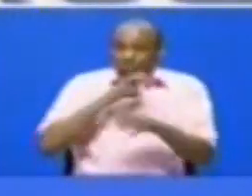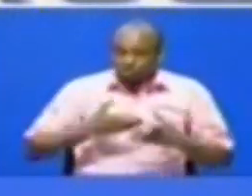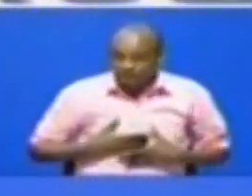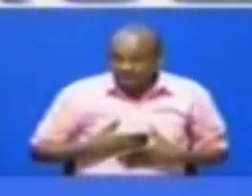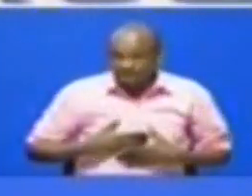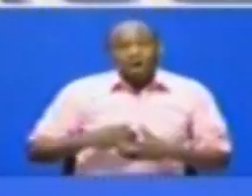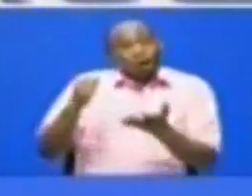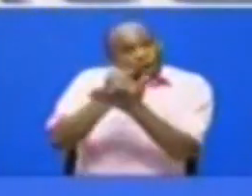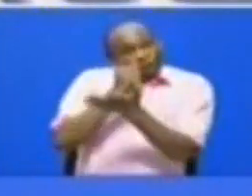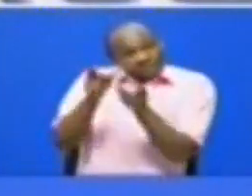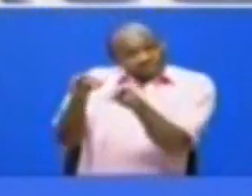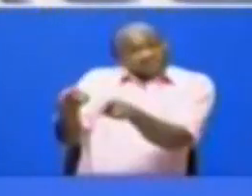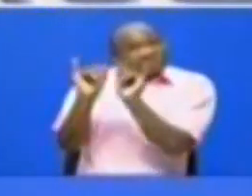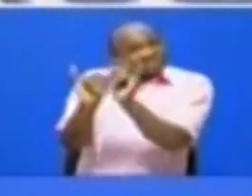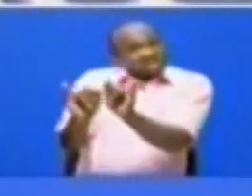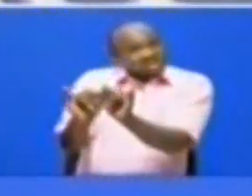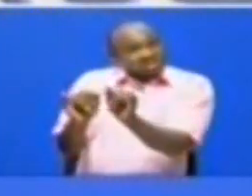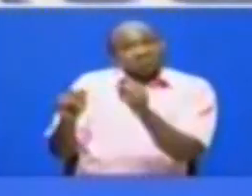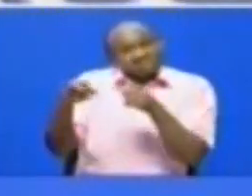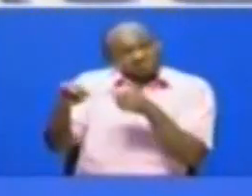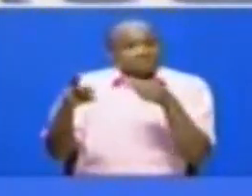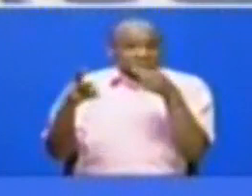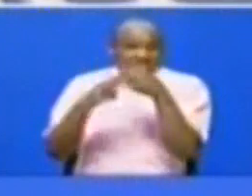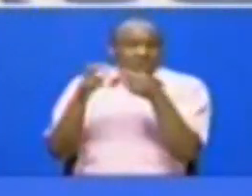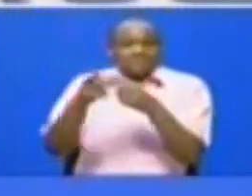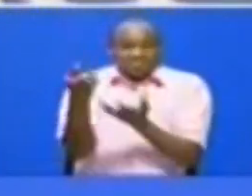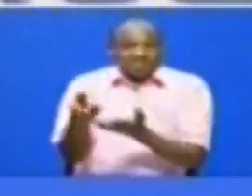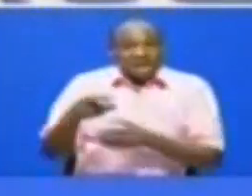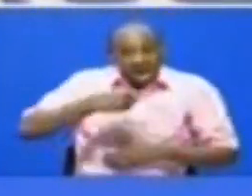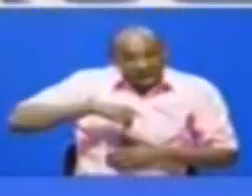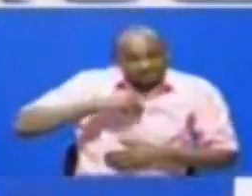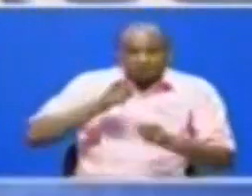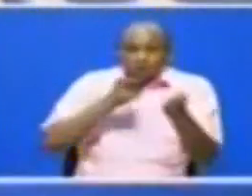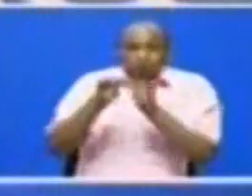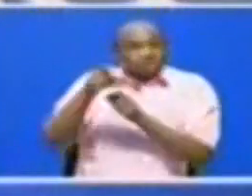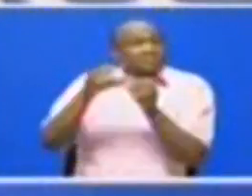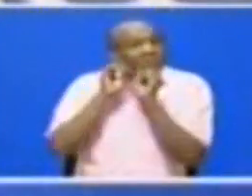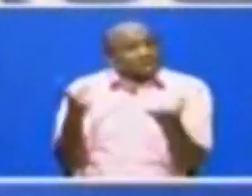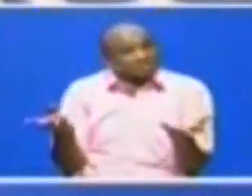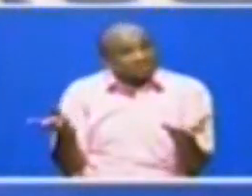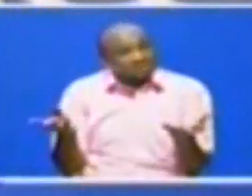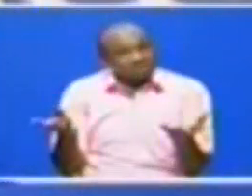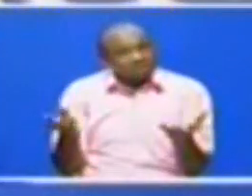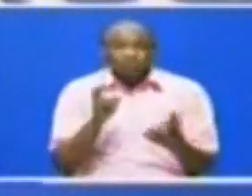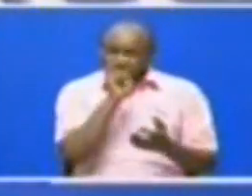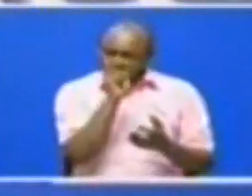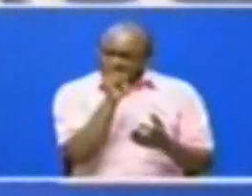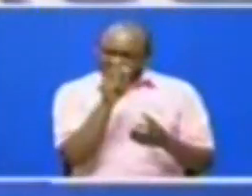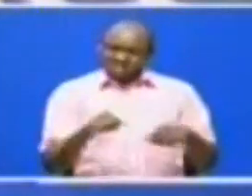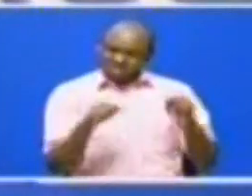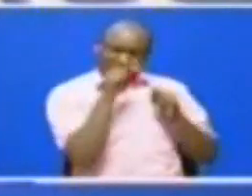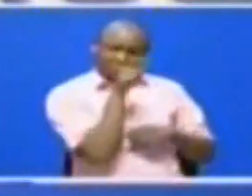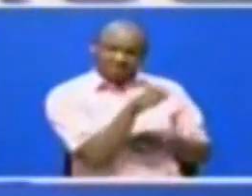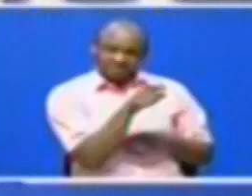the secretariat remained as it was before, and we didn't have any control over what it was doing. Look, Chebukati is a